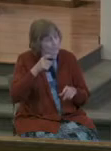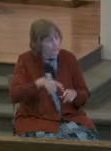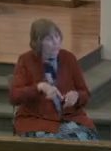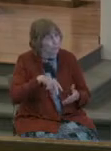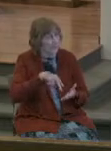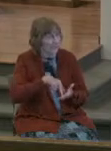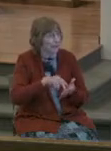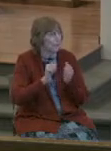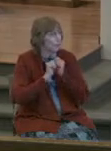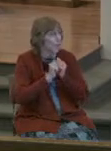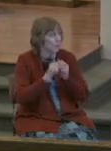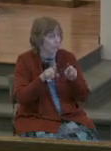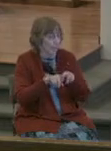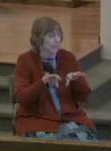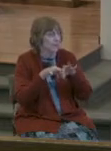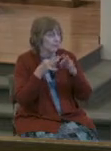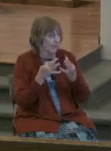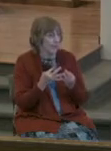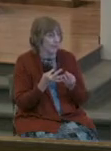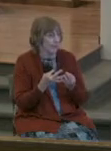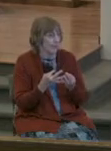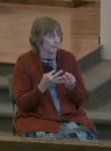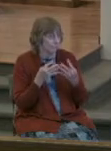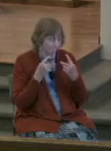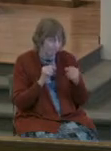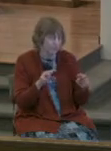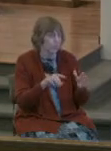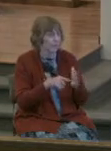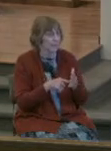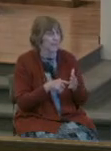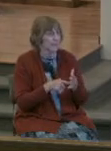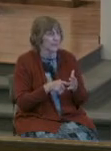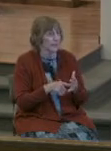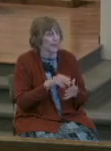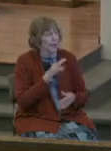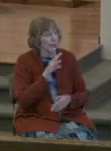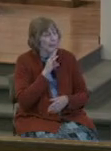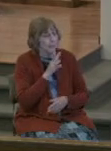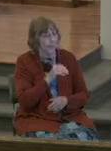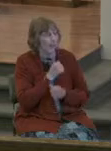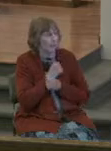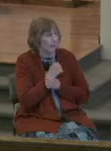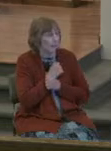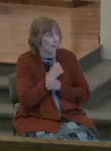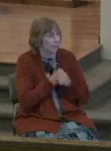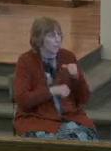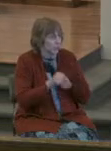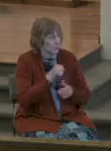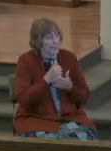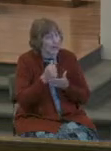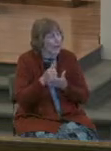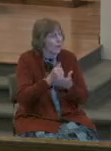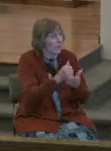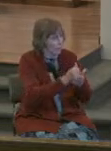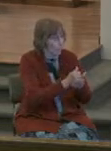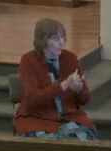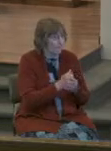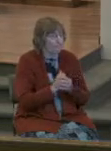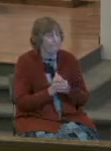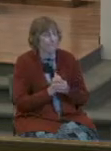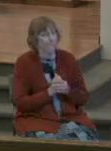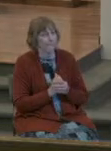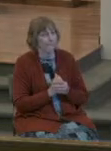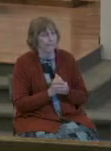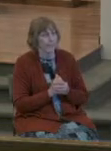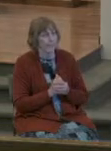stand together as a family. So let's strive to do that and to be loving to each other and helpful.